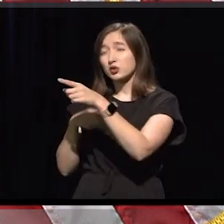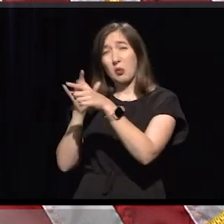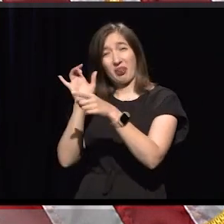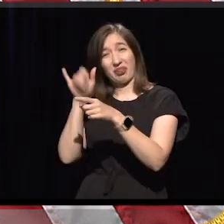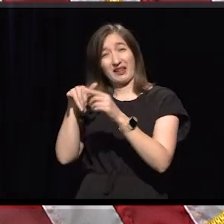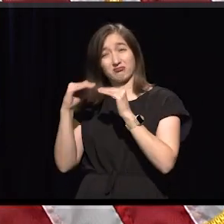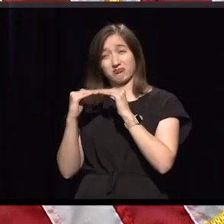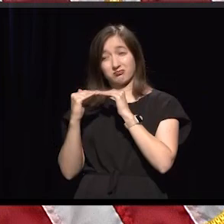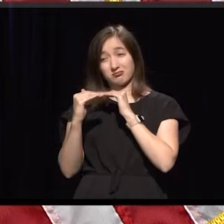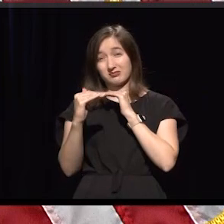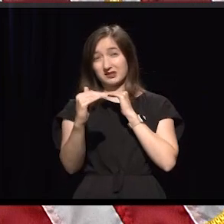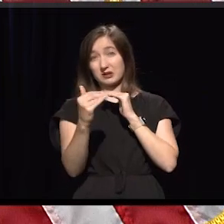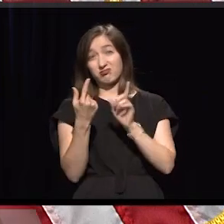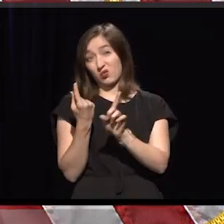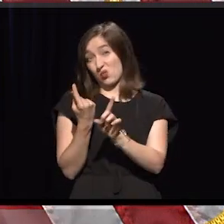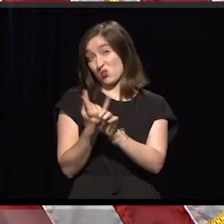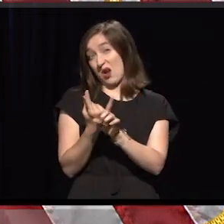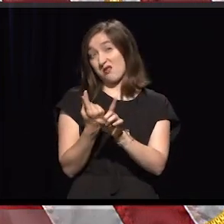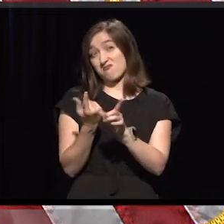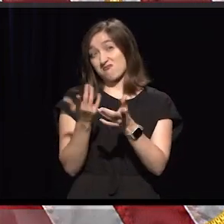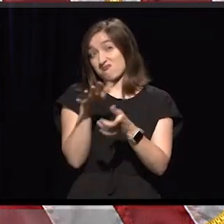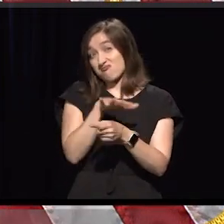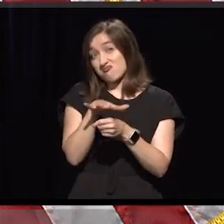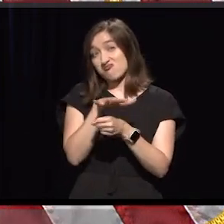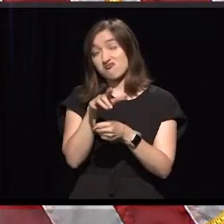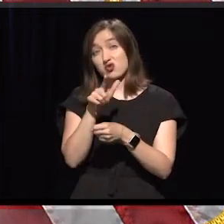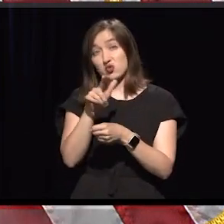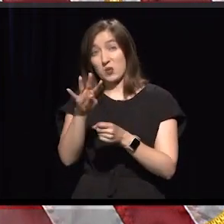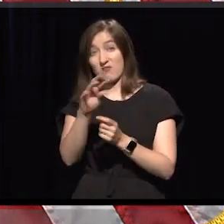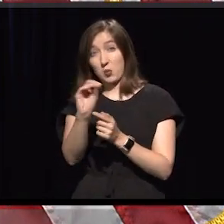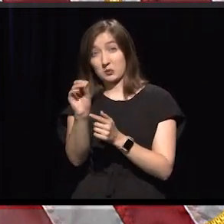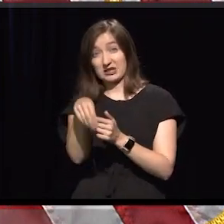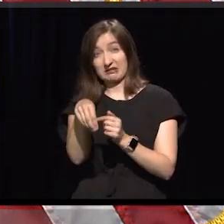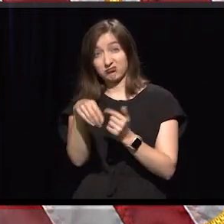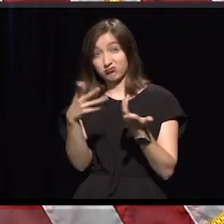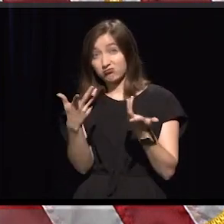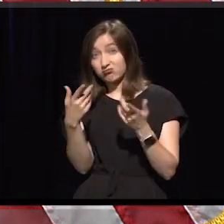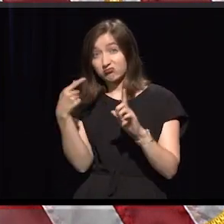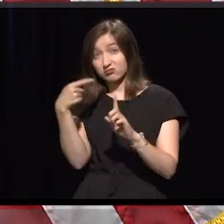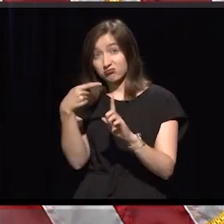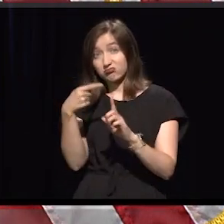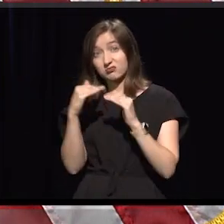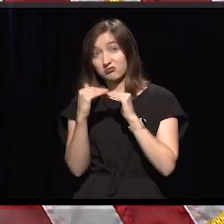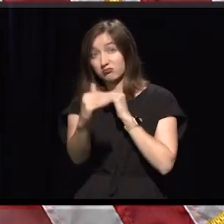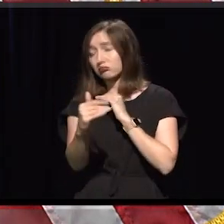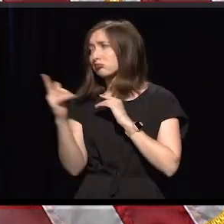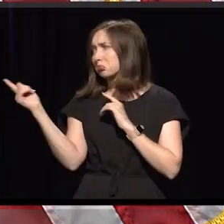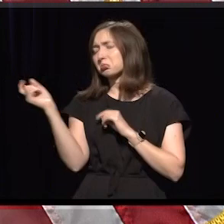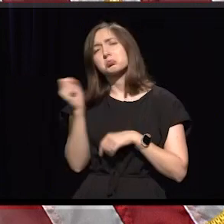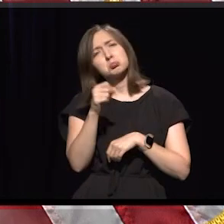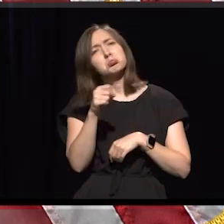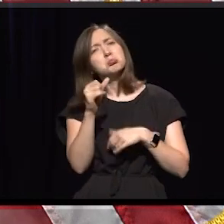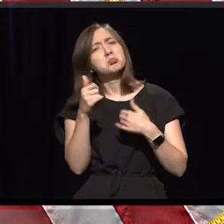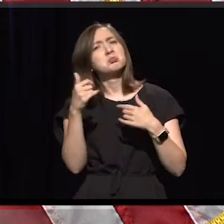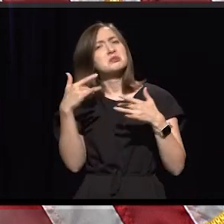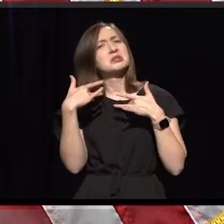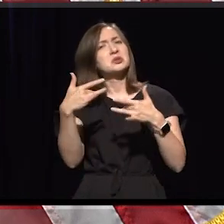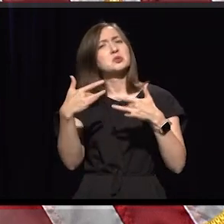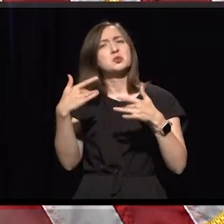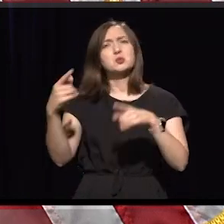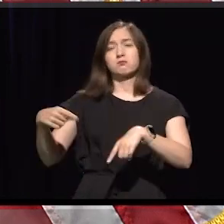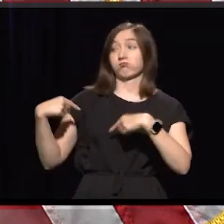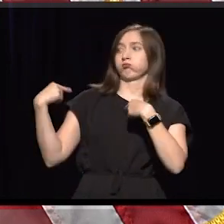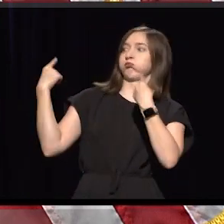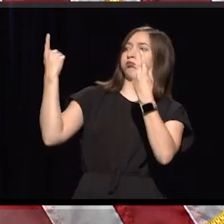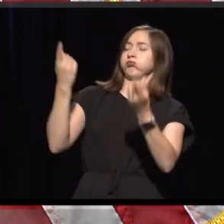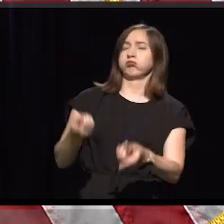right area where we're at 24%? That's historically what we would normally see from outside of Bexar County. It varies by hospital. Some